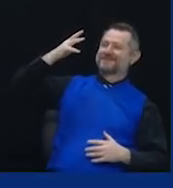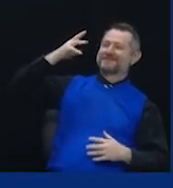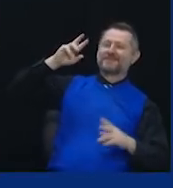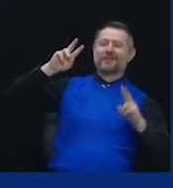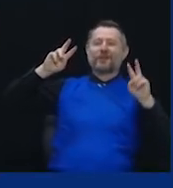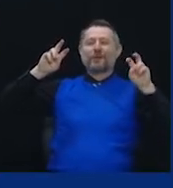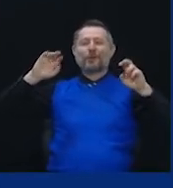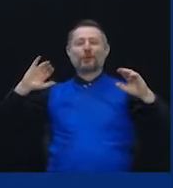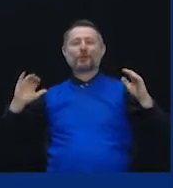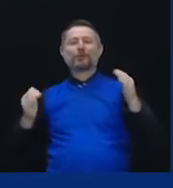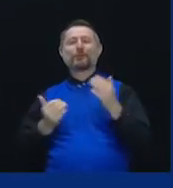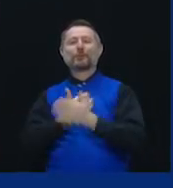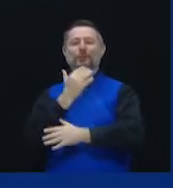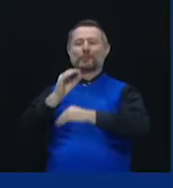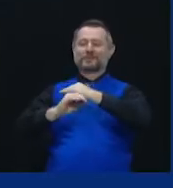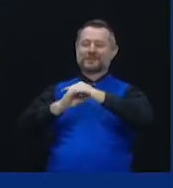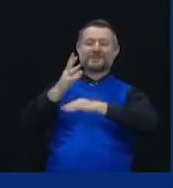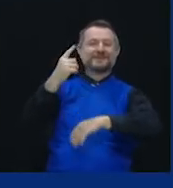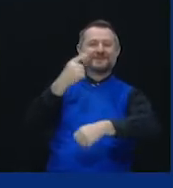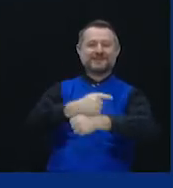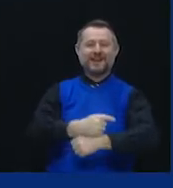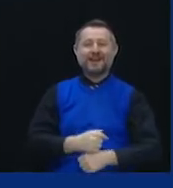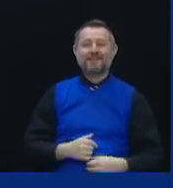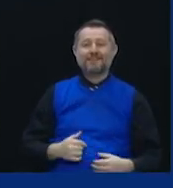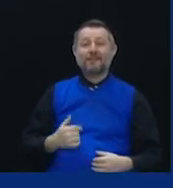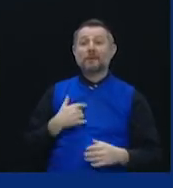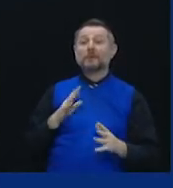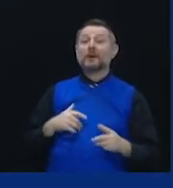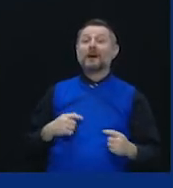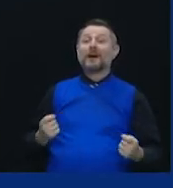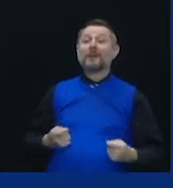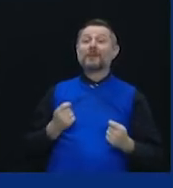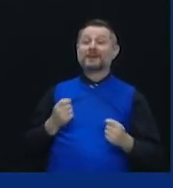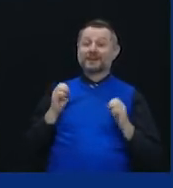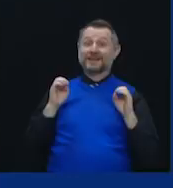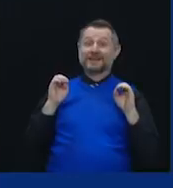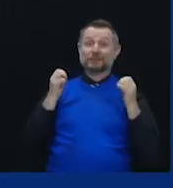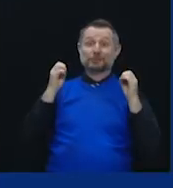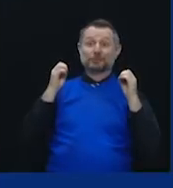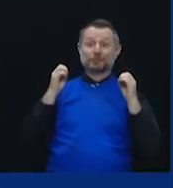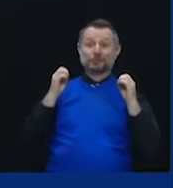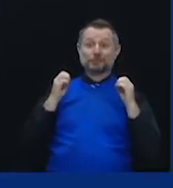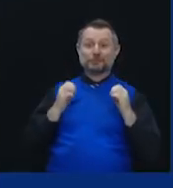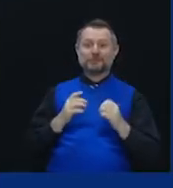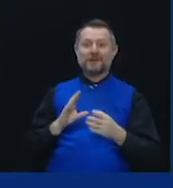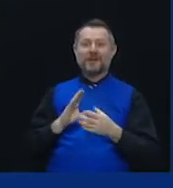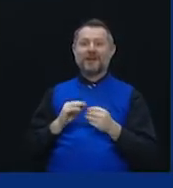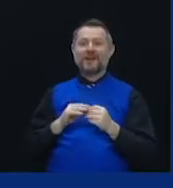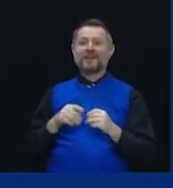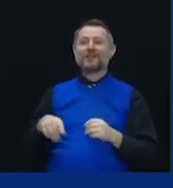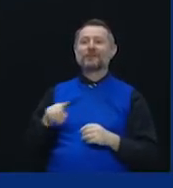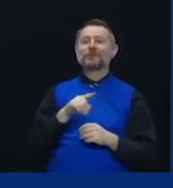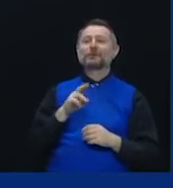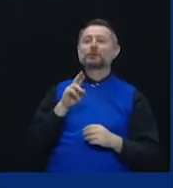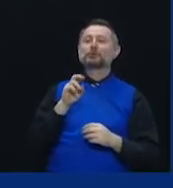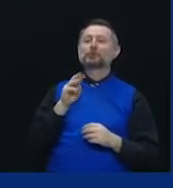who celebrate Easter. We just talked about renewal and resurrection.